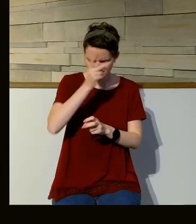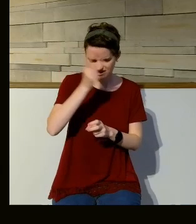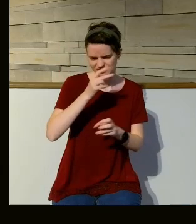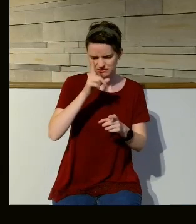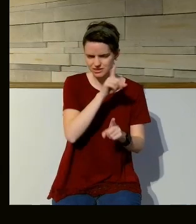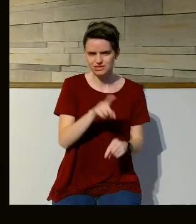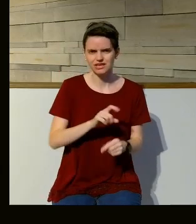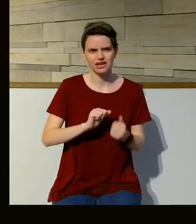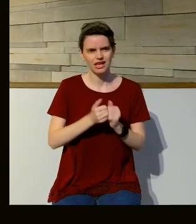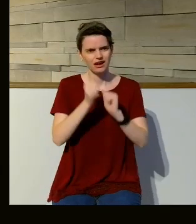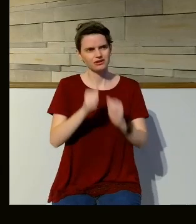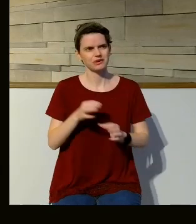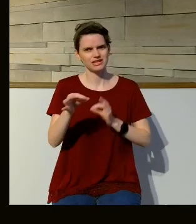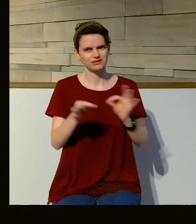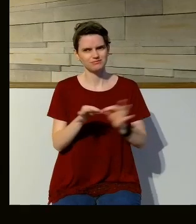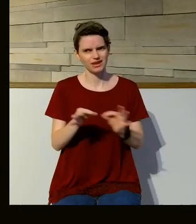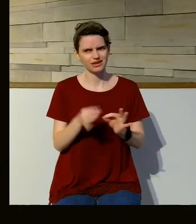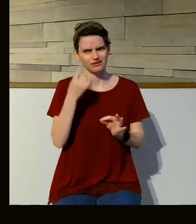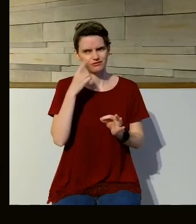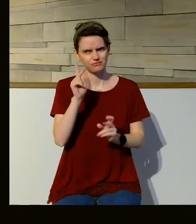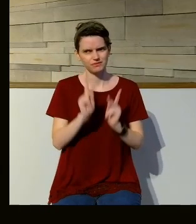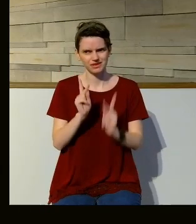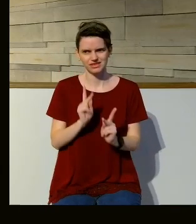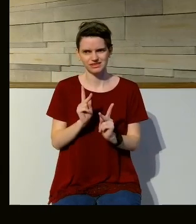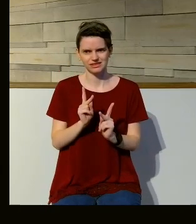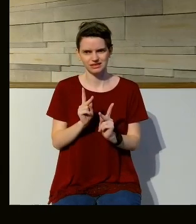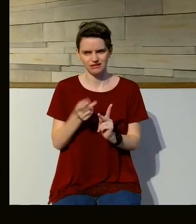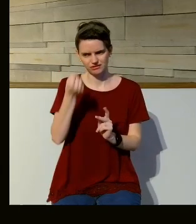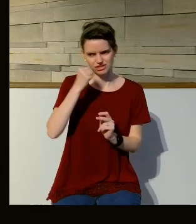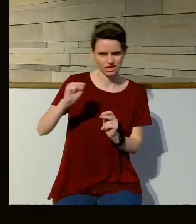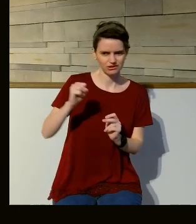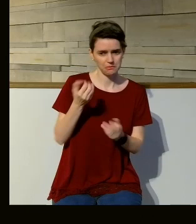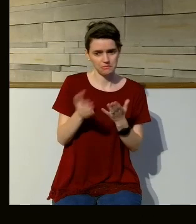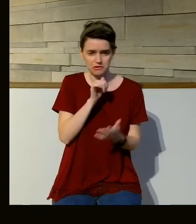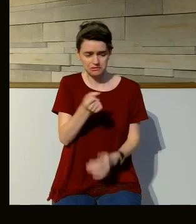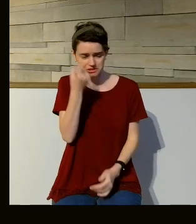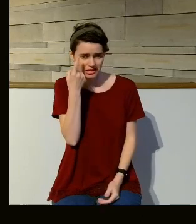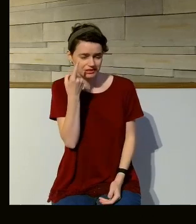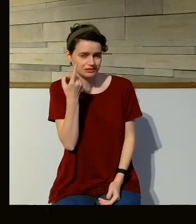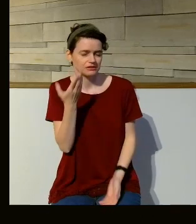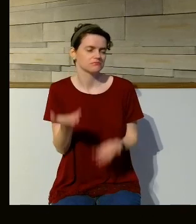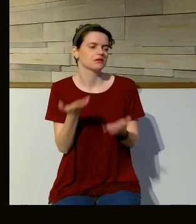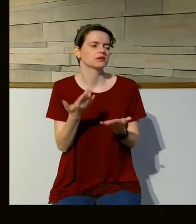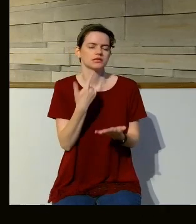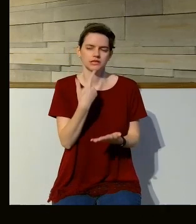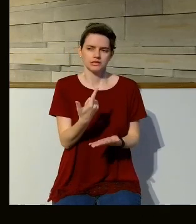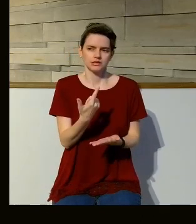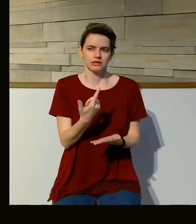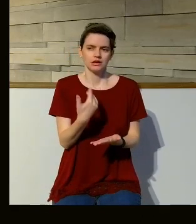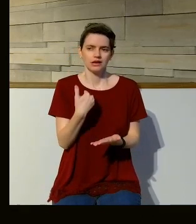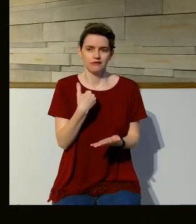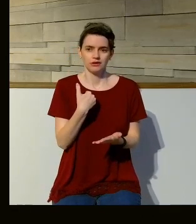like, how can we explain this doctrine to people who are rejecting it or don't understand it? Well, we can say that